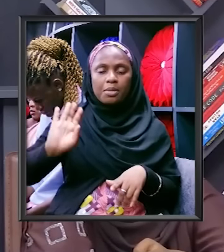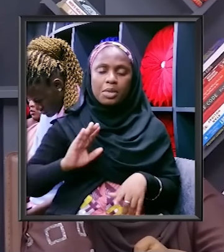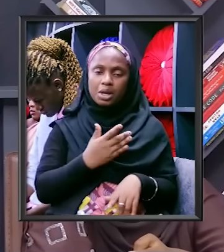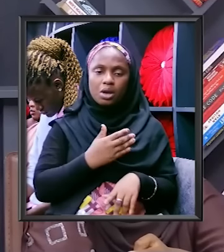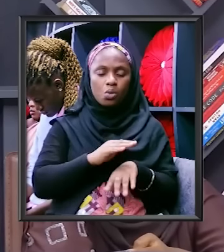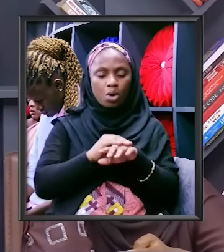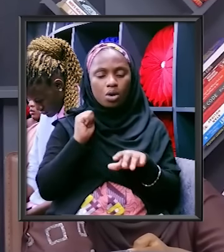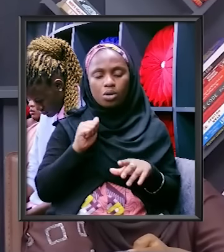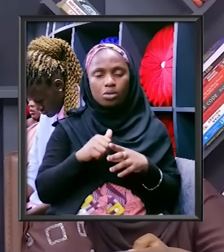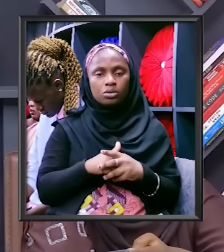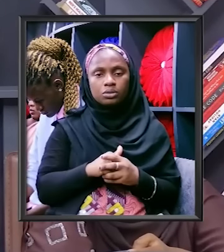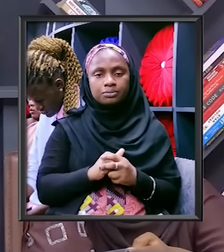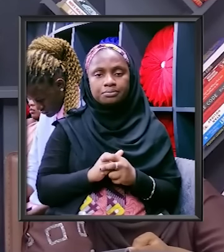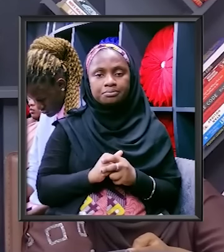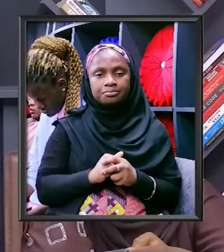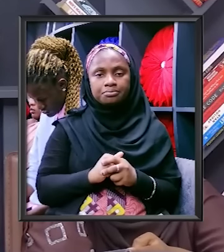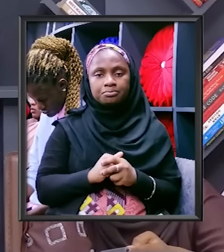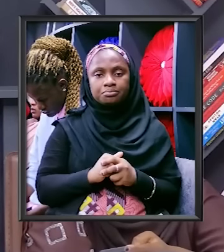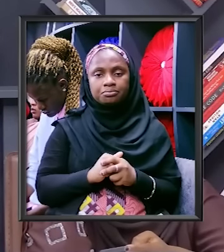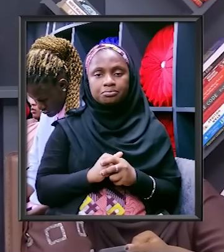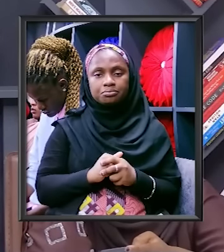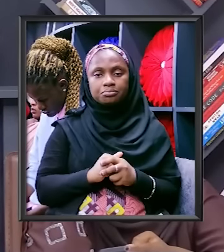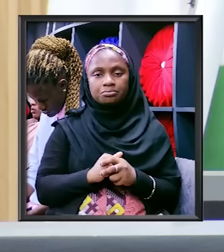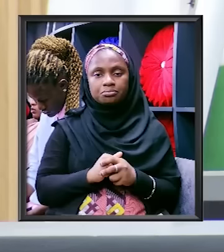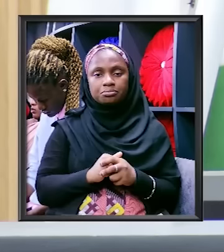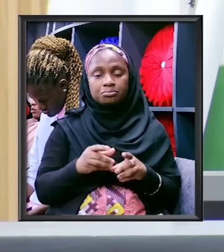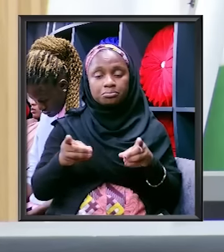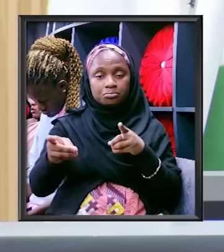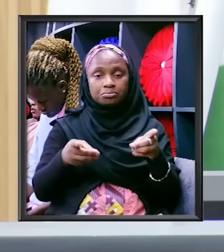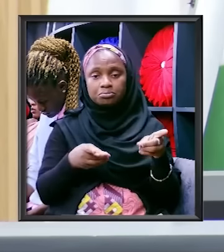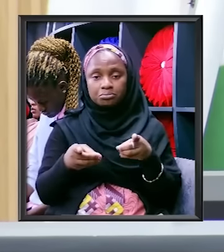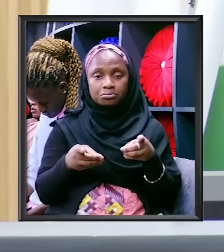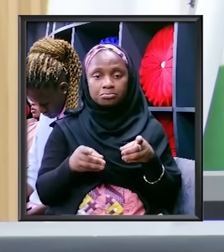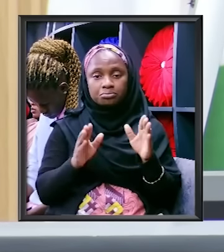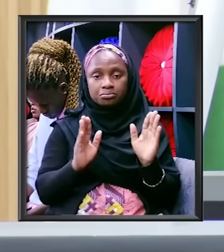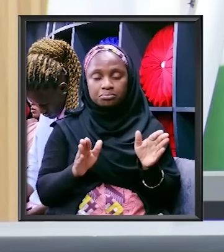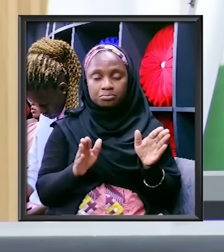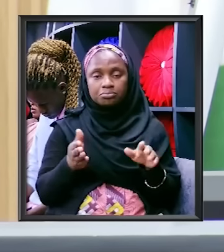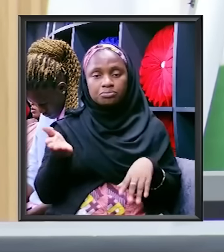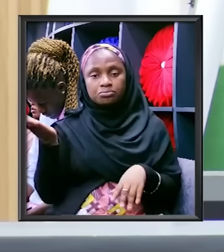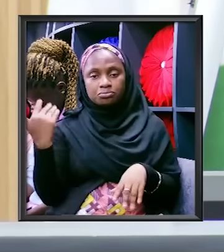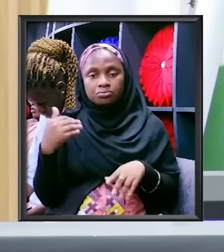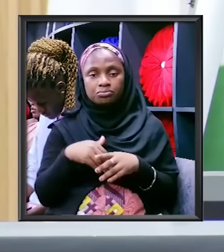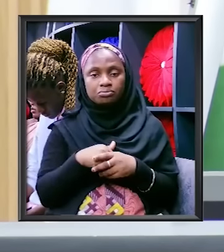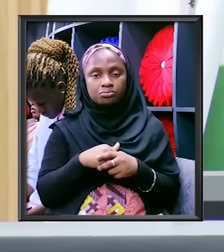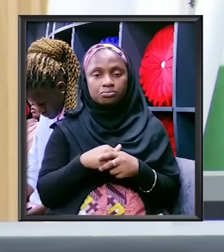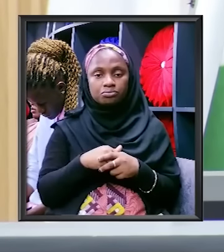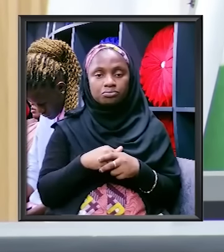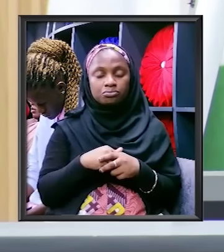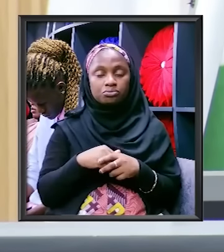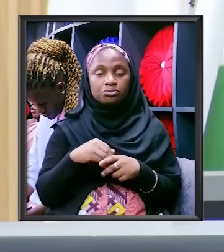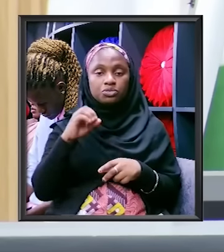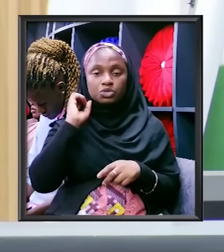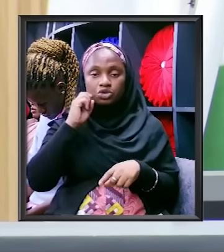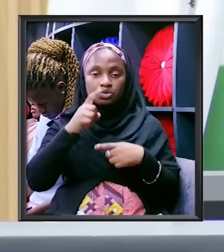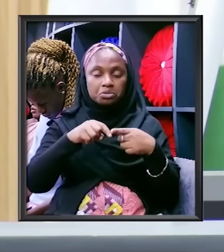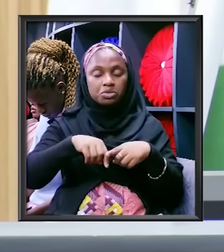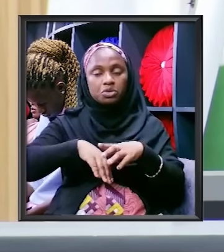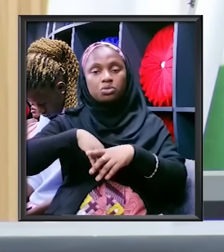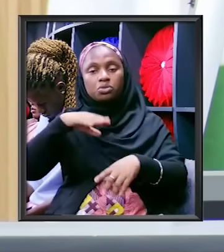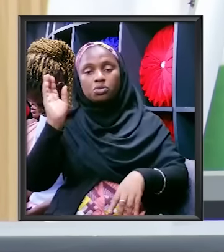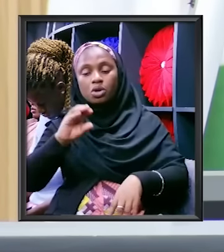Ogaranya. Yes, sir. Now she be the first director of corporate communications. No. She go. Another person